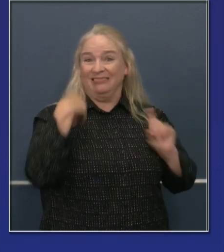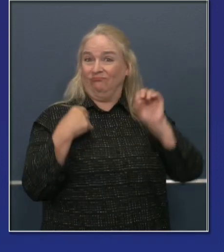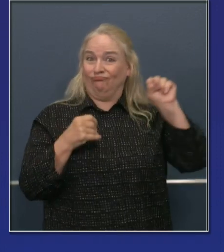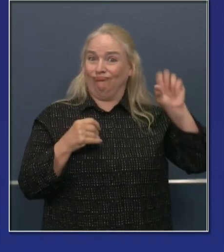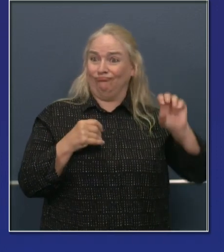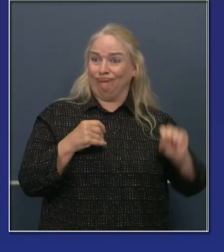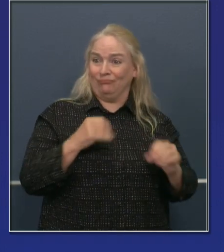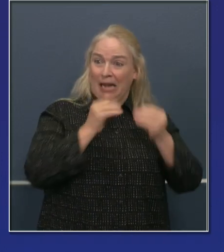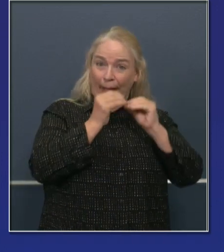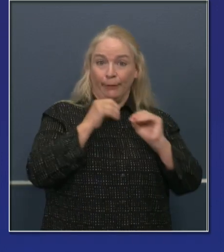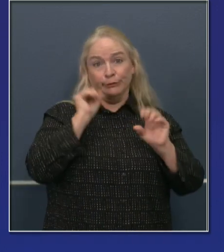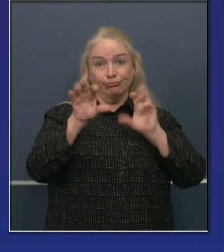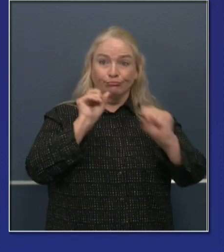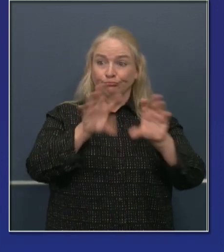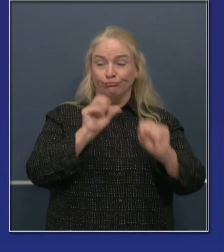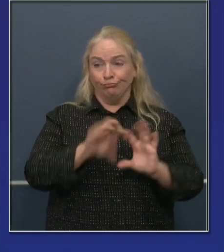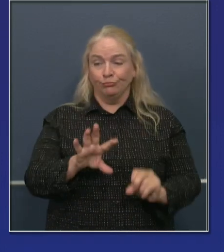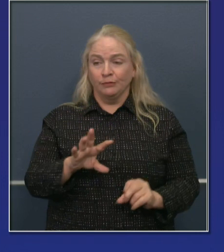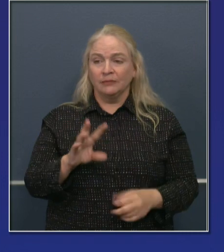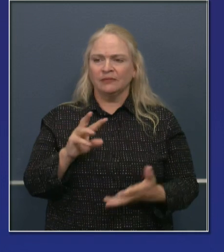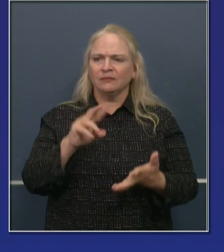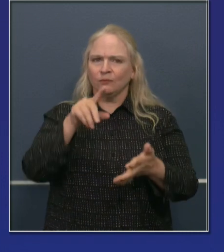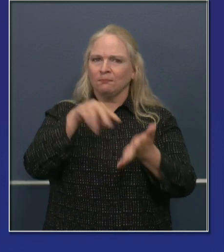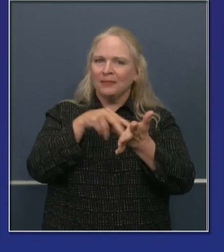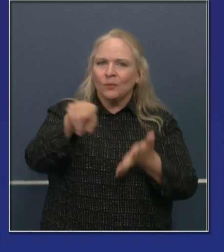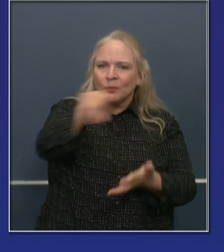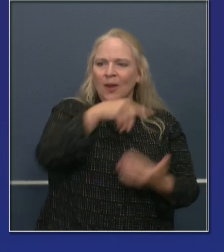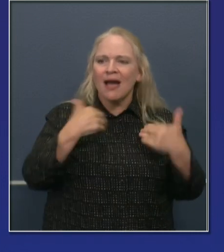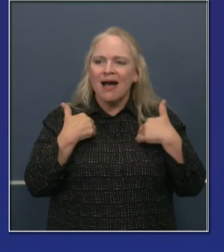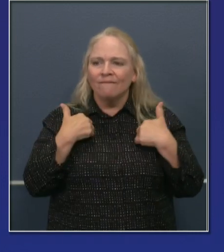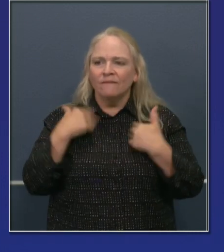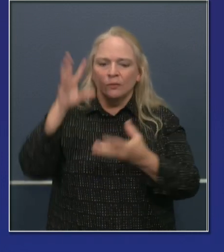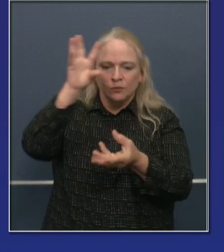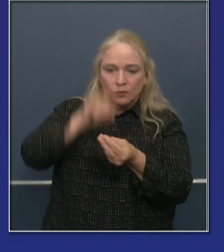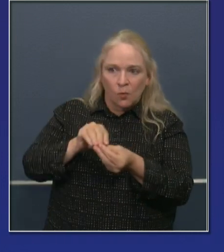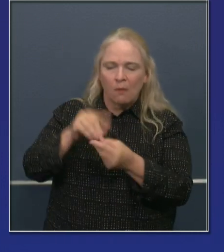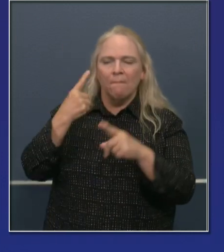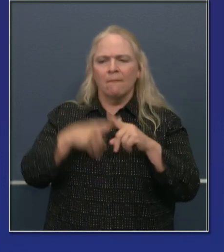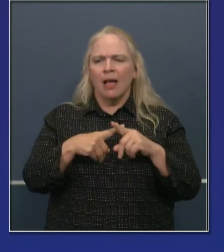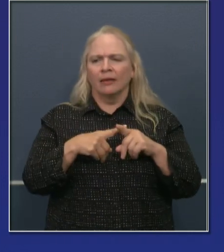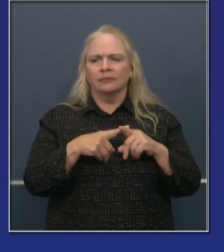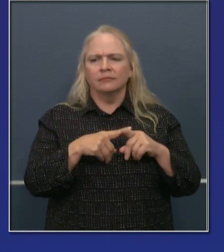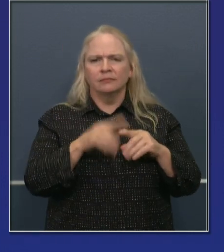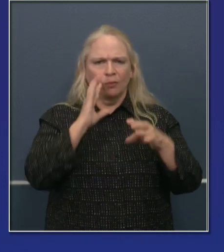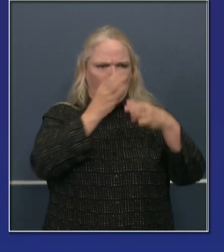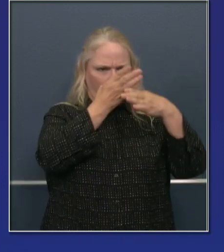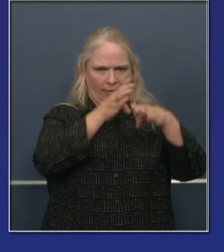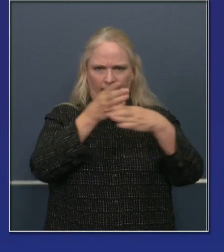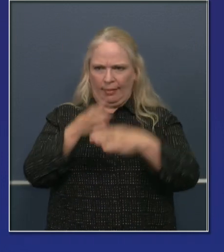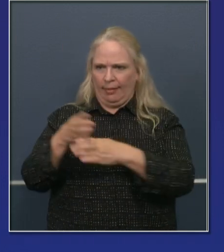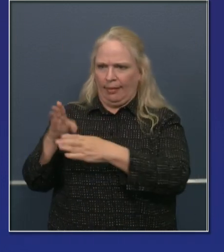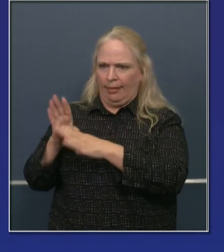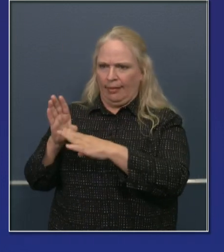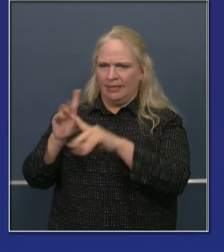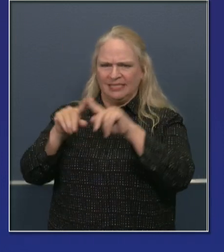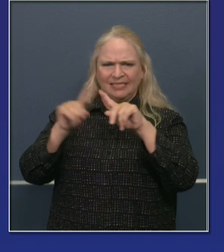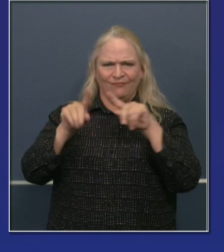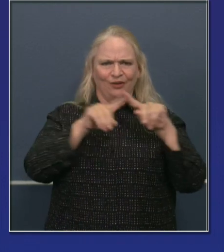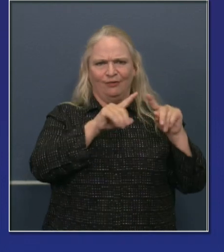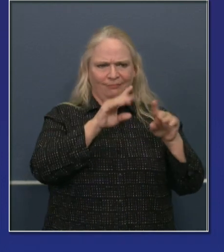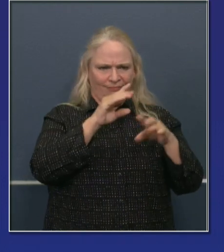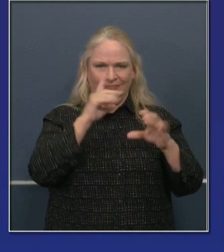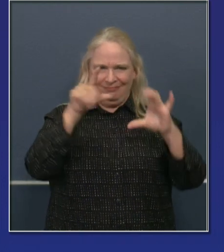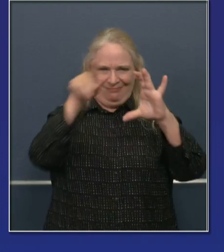the aggregate. They're the sum total of all local numbers. None of us live in the aggregate. We live